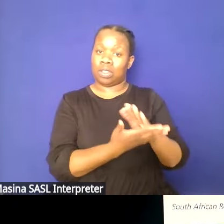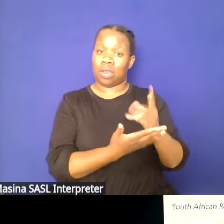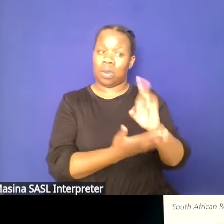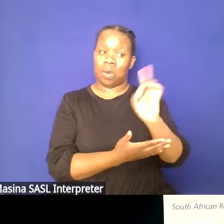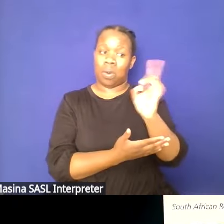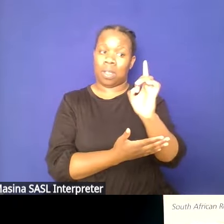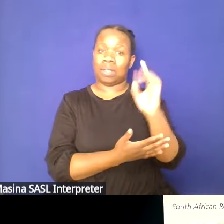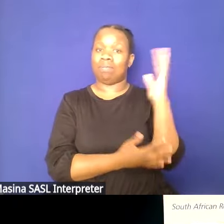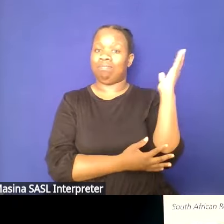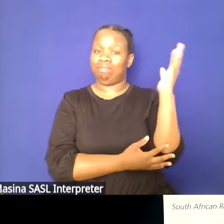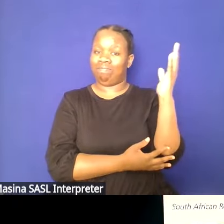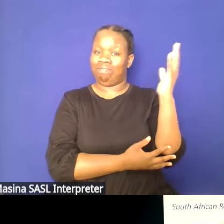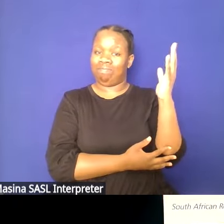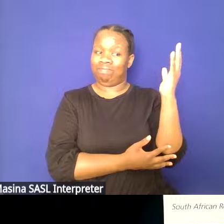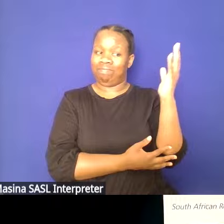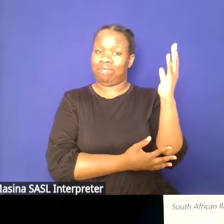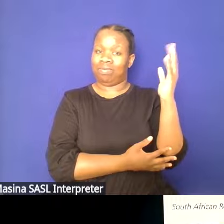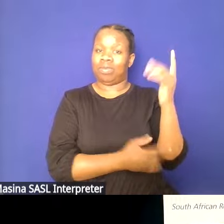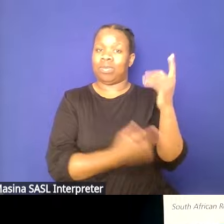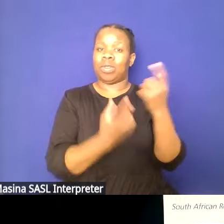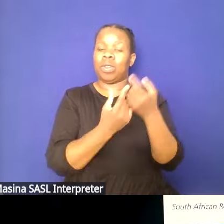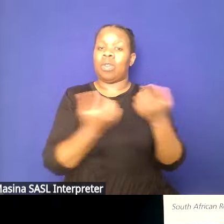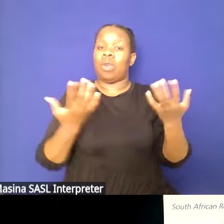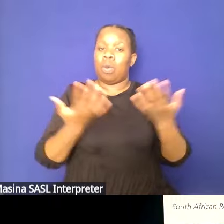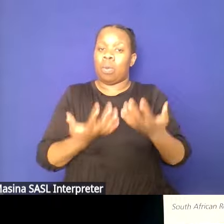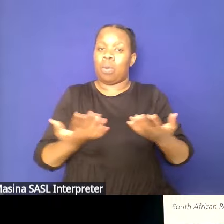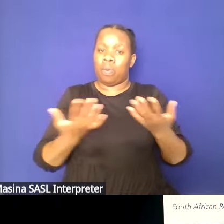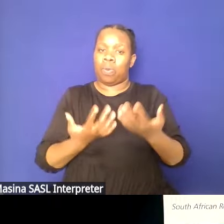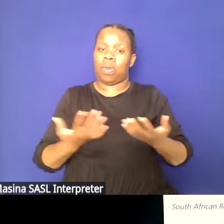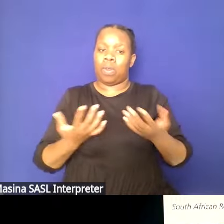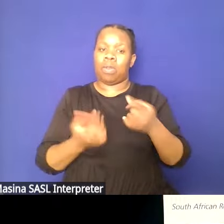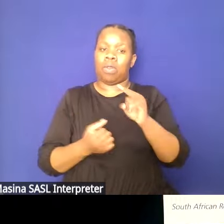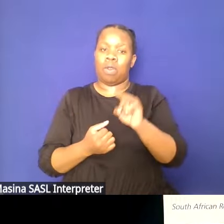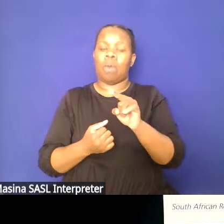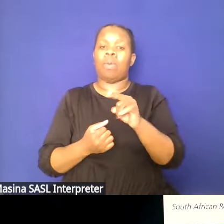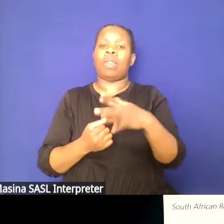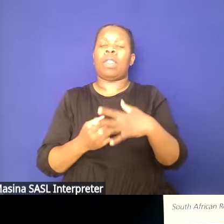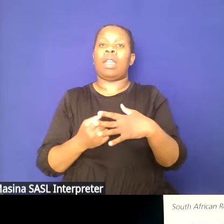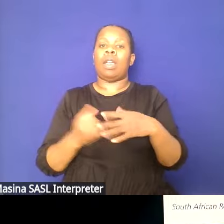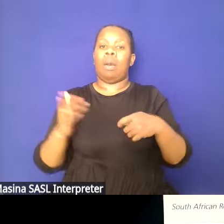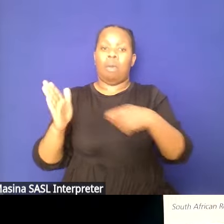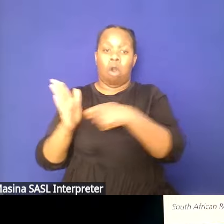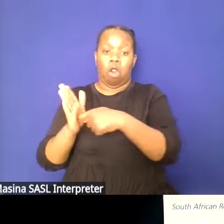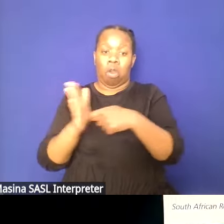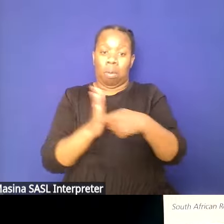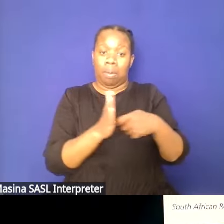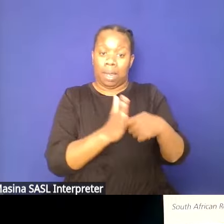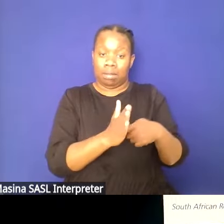presentation from a procurement perspective.